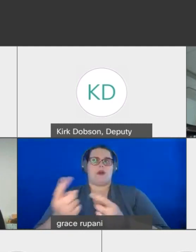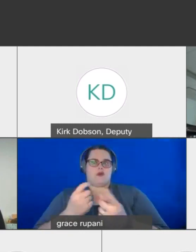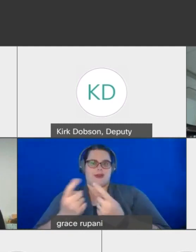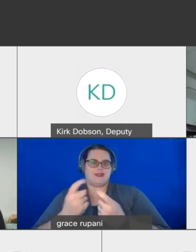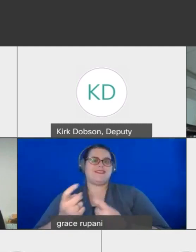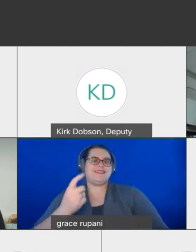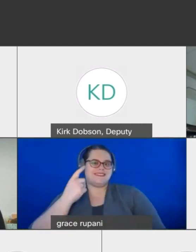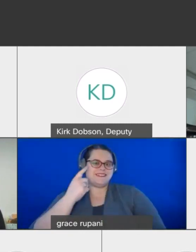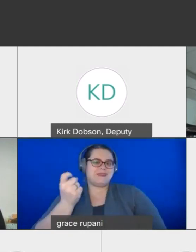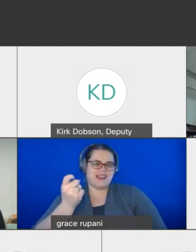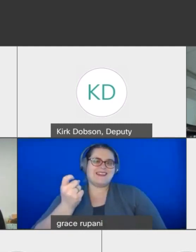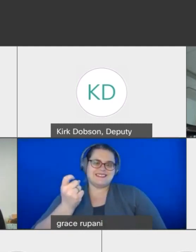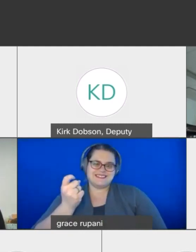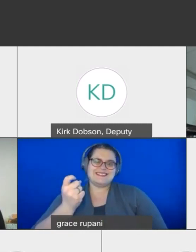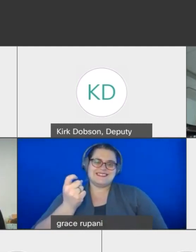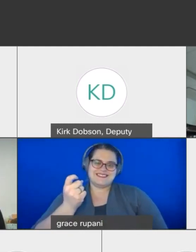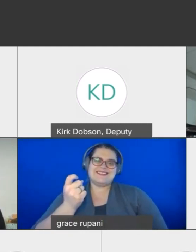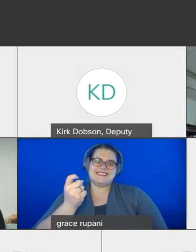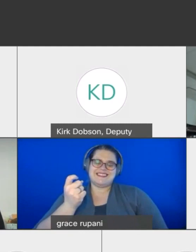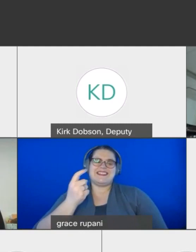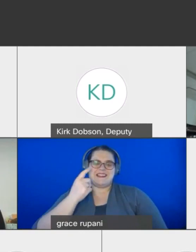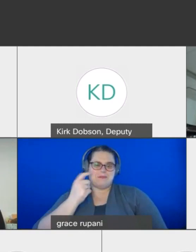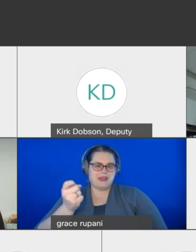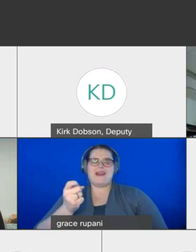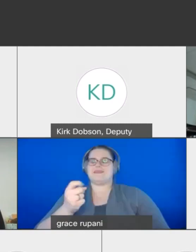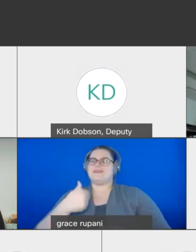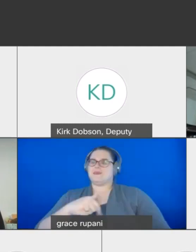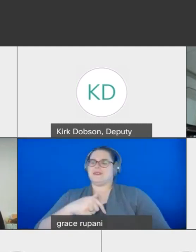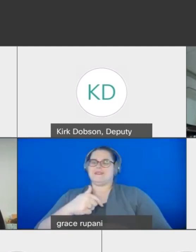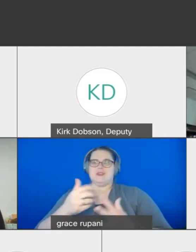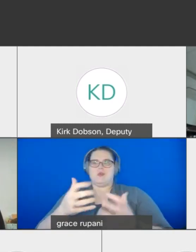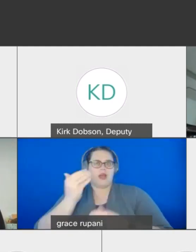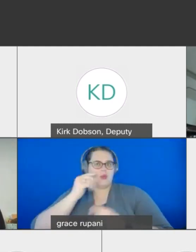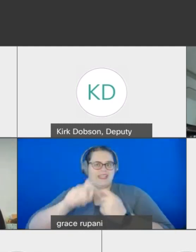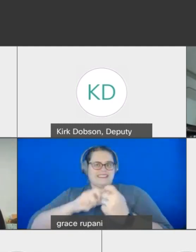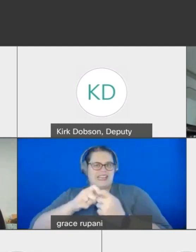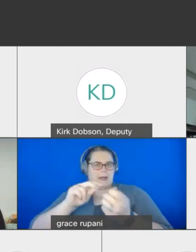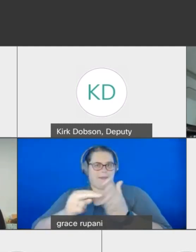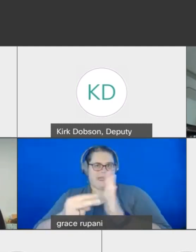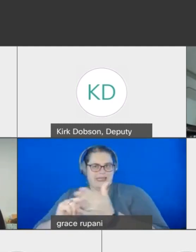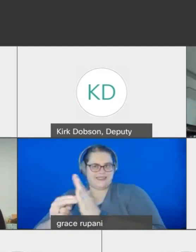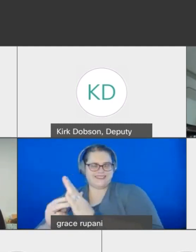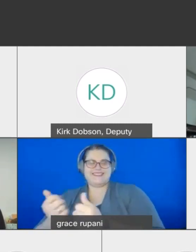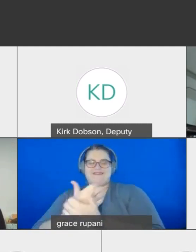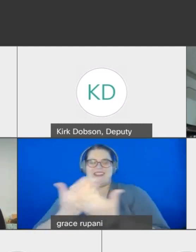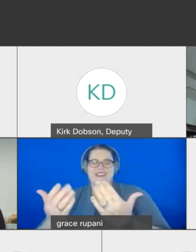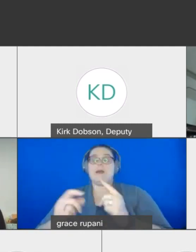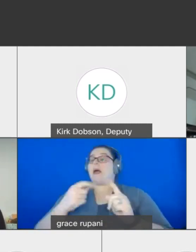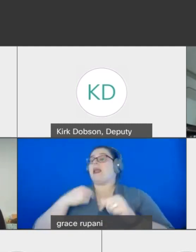released, exactly what the meaning is. Although we certainly hope that the guidance itself, which will be posted